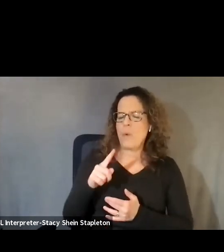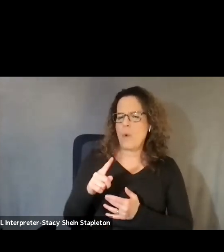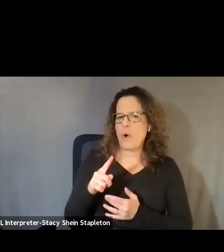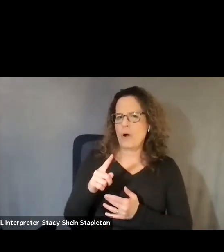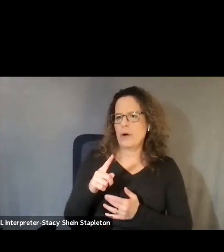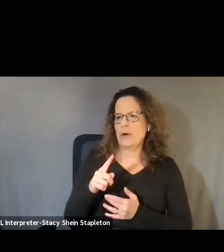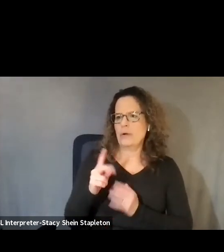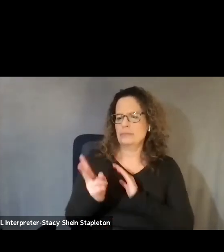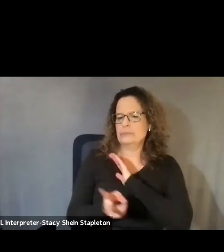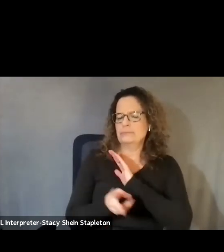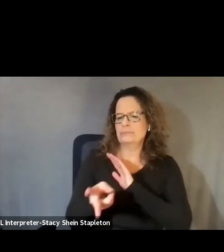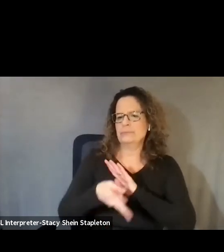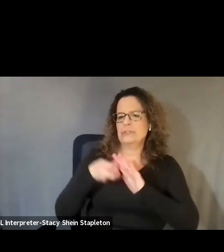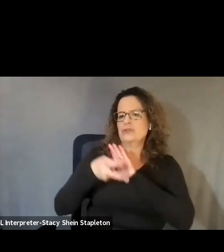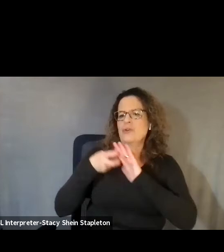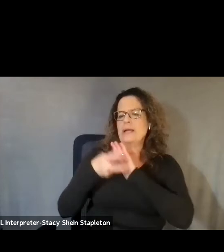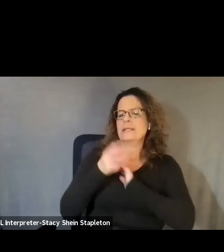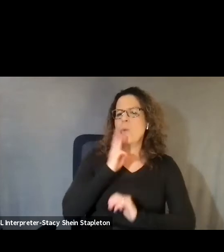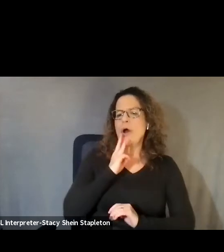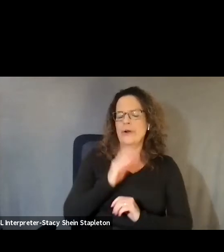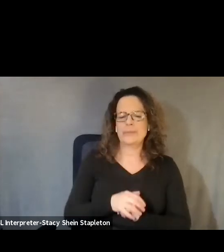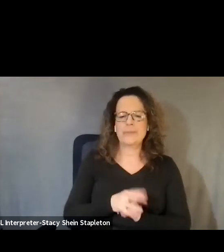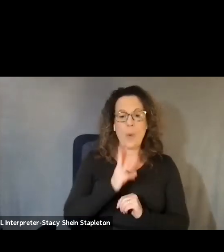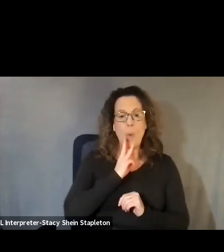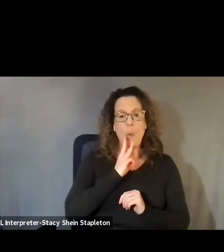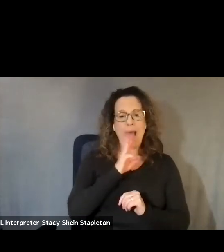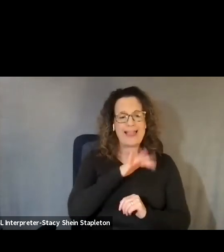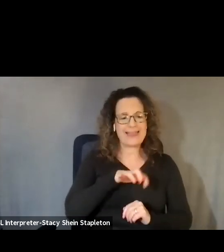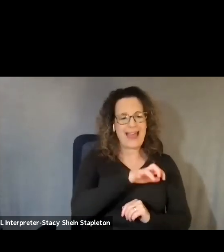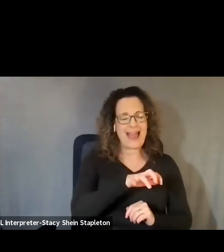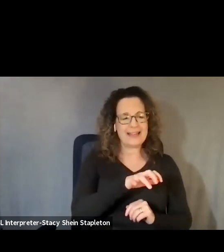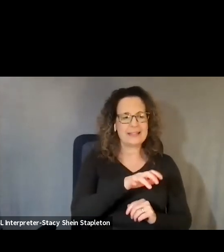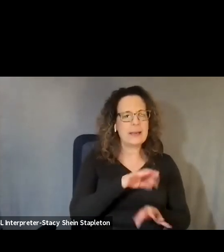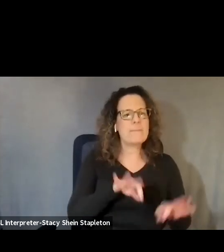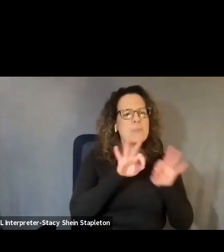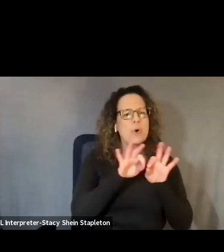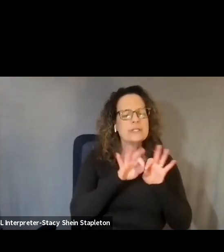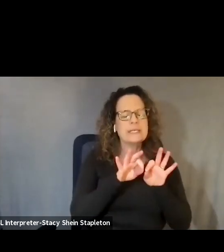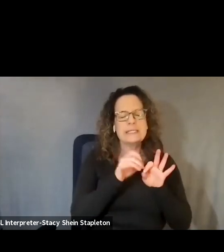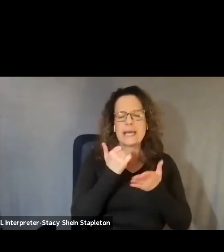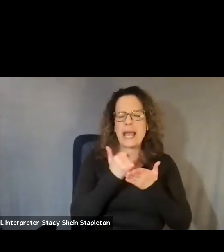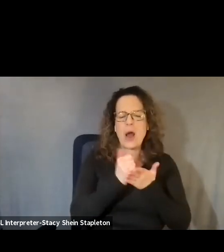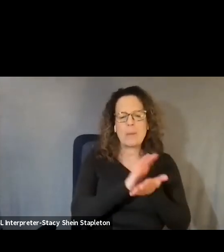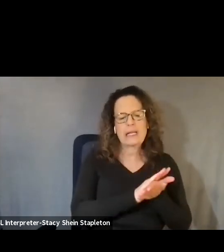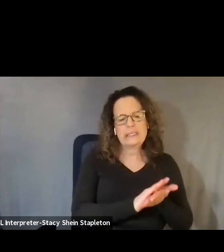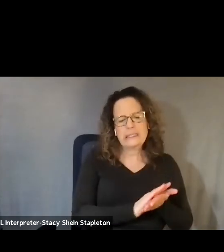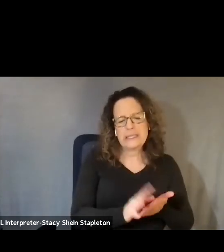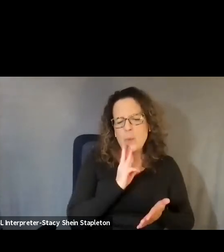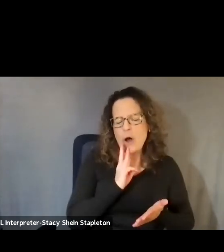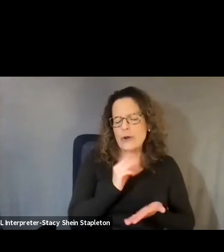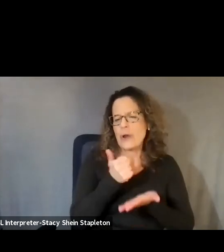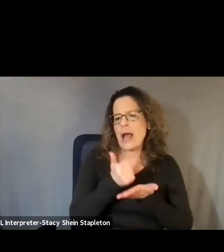that extraction. So wetlands are really important. They're marshes. They help purify water. They help